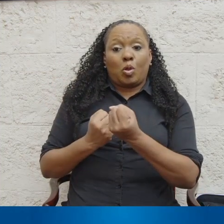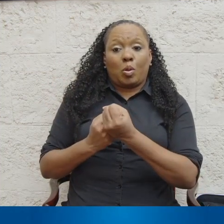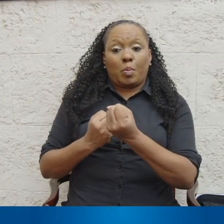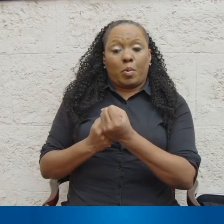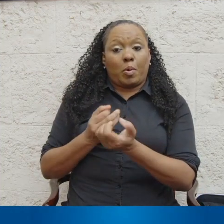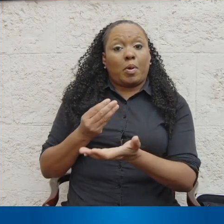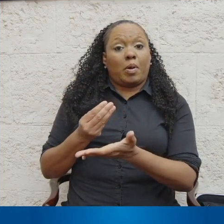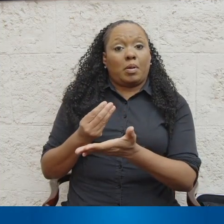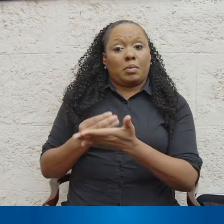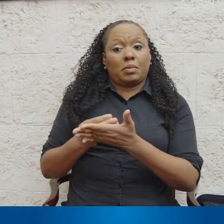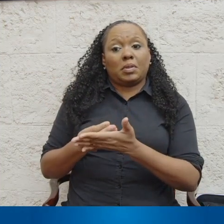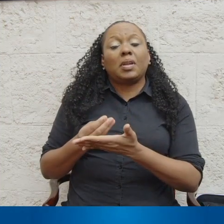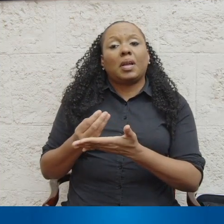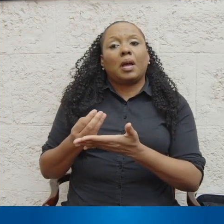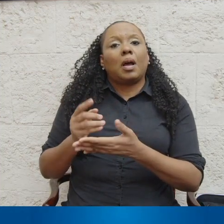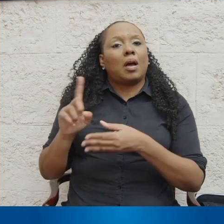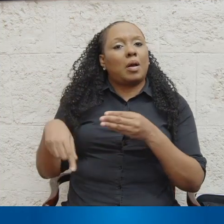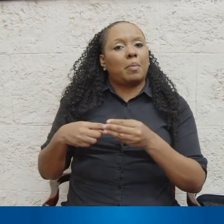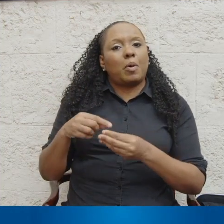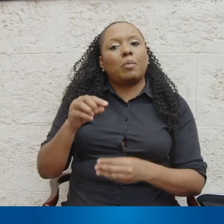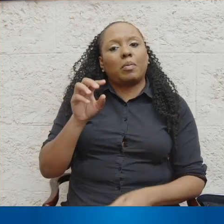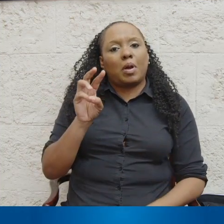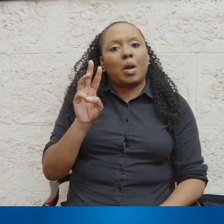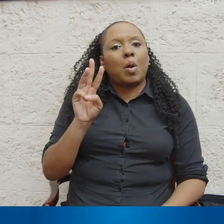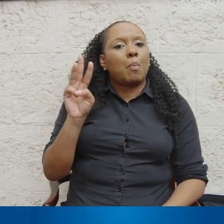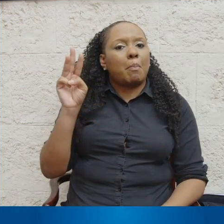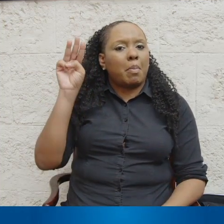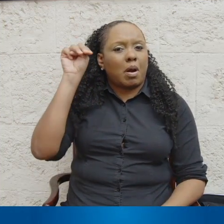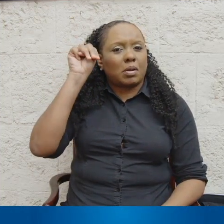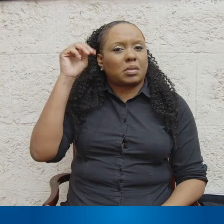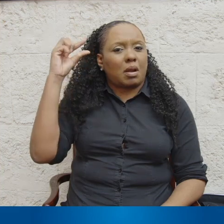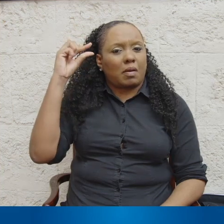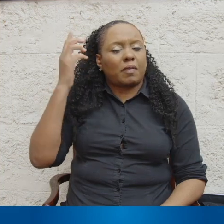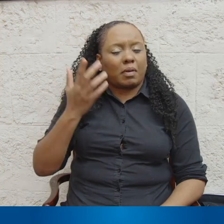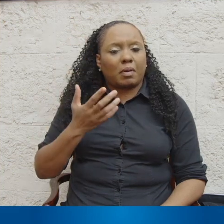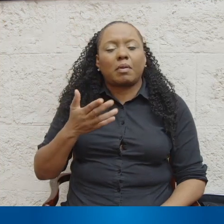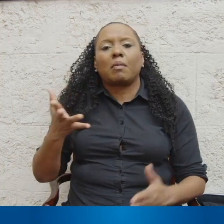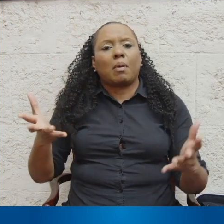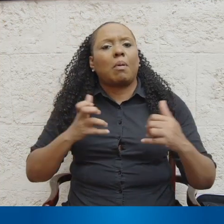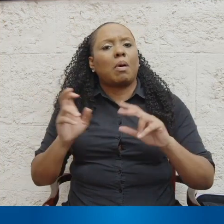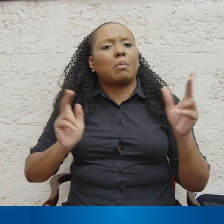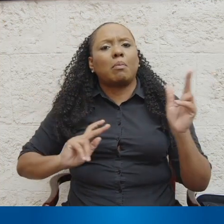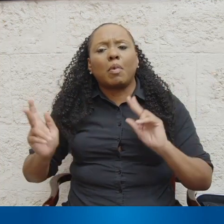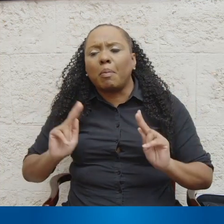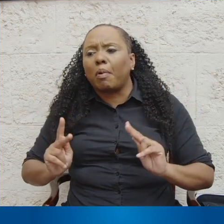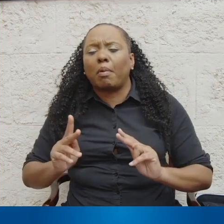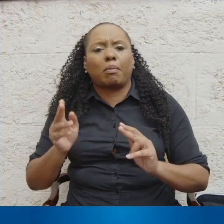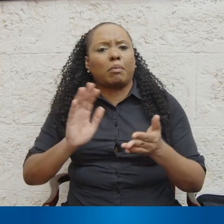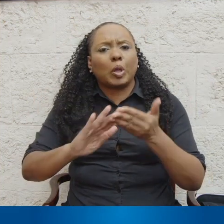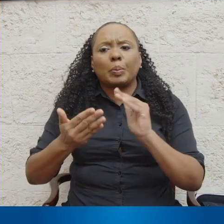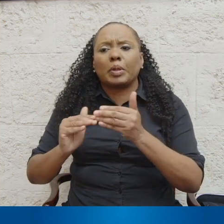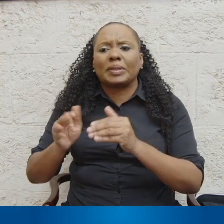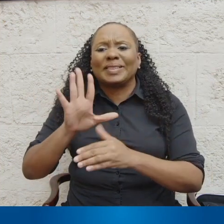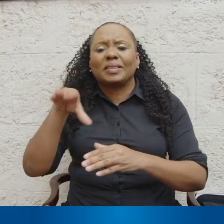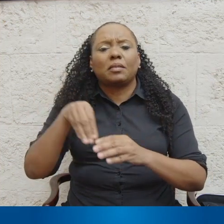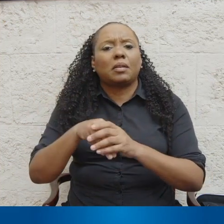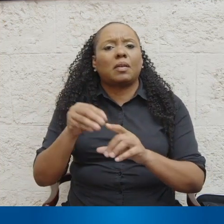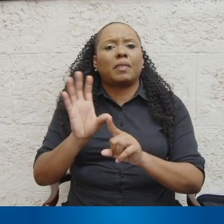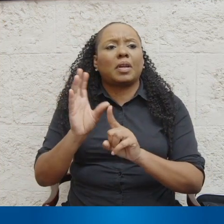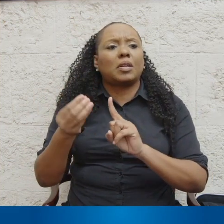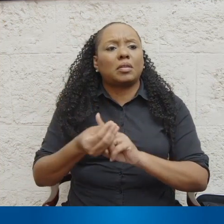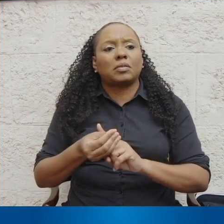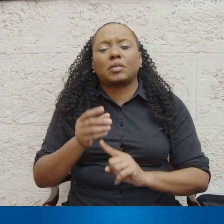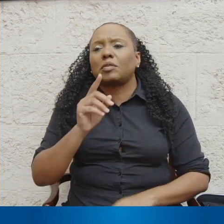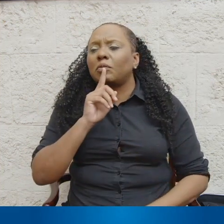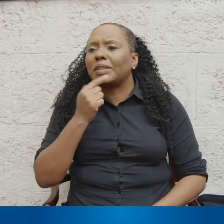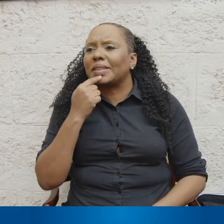spirit of Marcus Garvey, entrepreneurship, getting the communities, getting people themselves who are interested in culture to be able to